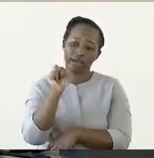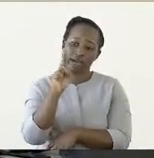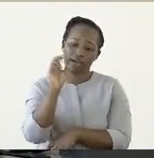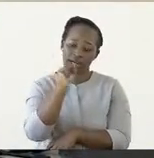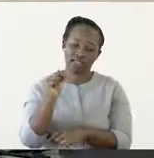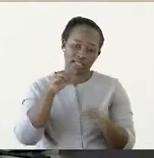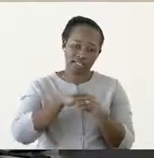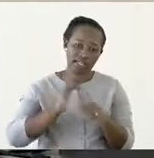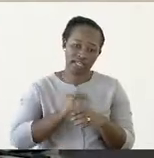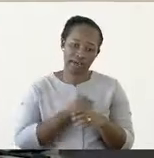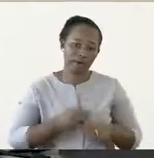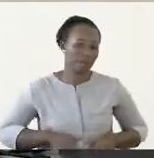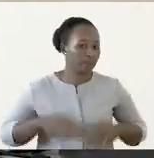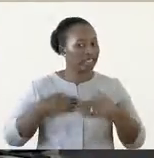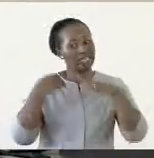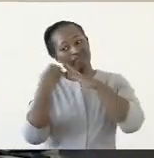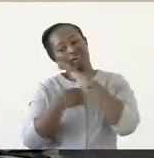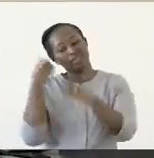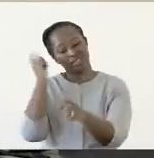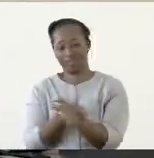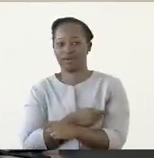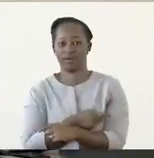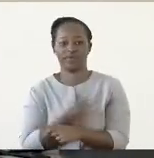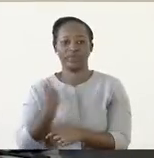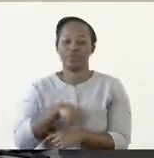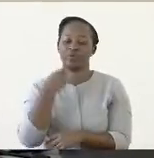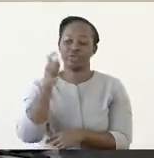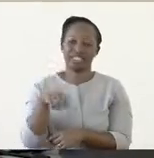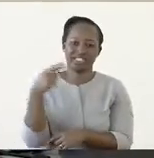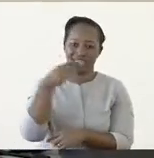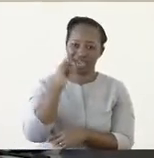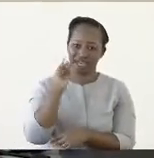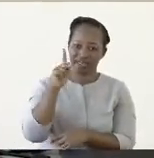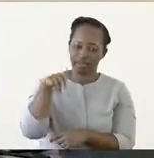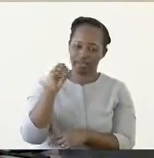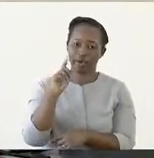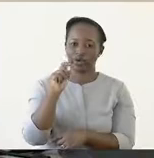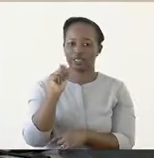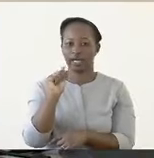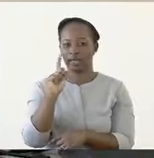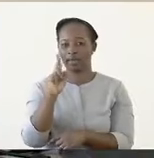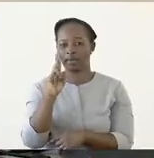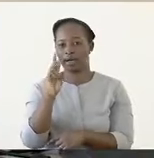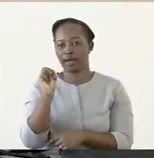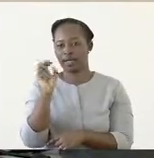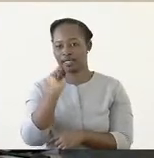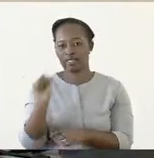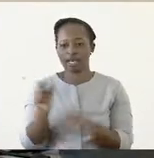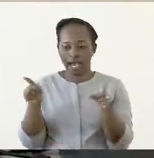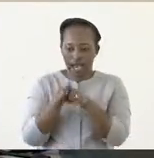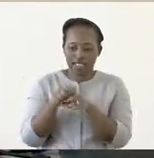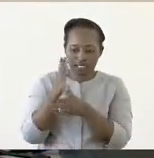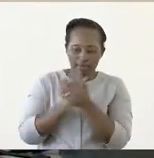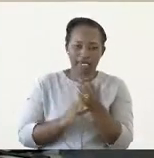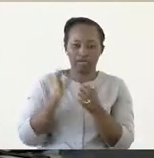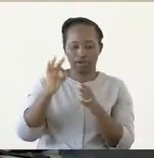more of the internal environment will not be balanced, all right? So we need hypothalamus as a part of the brain. The part of the brain